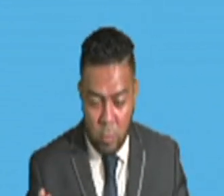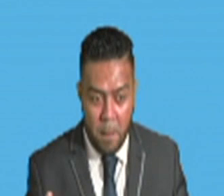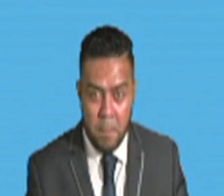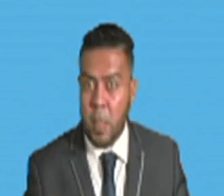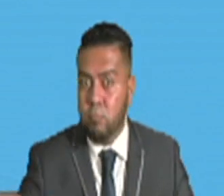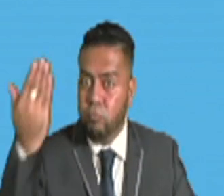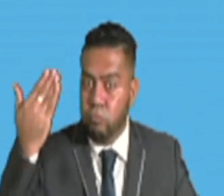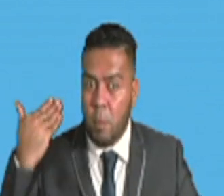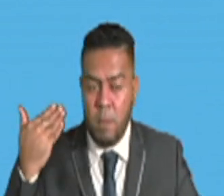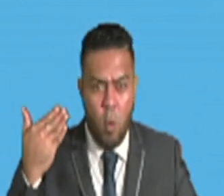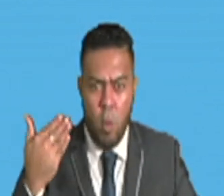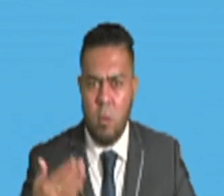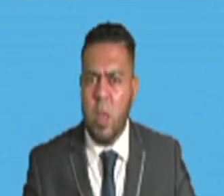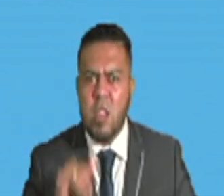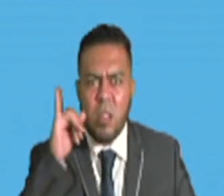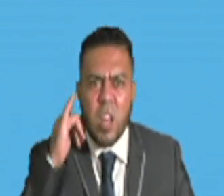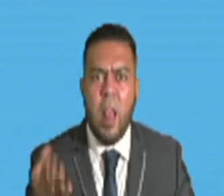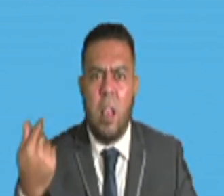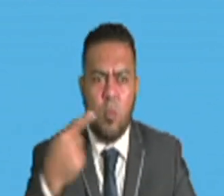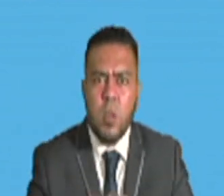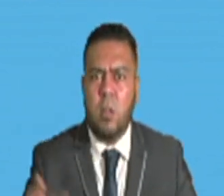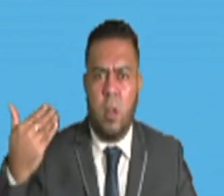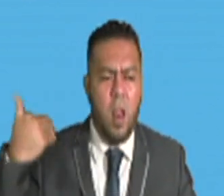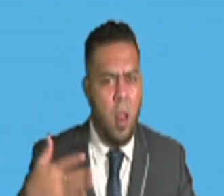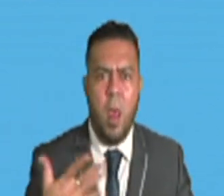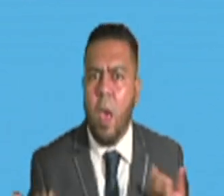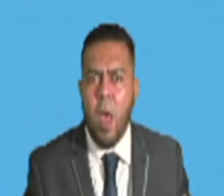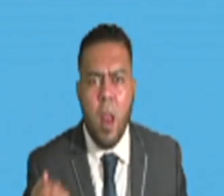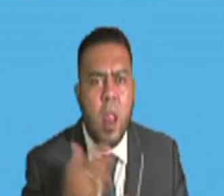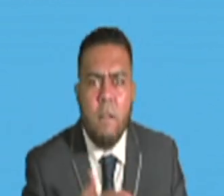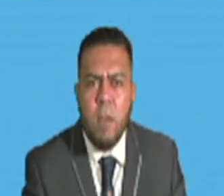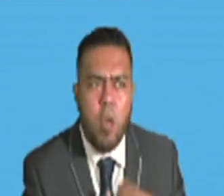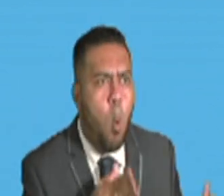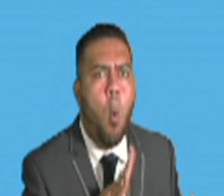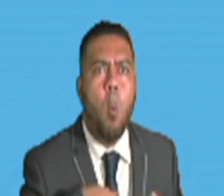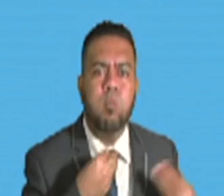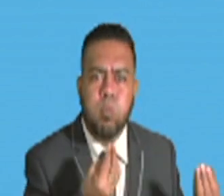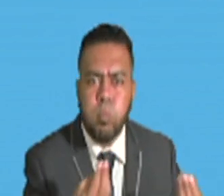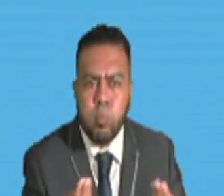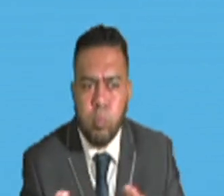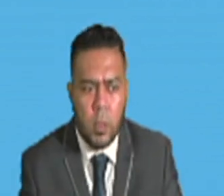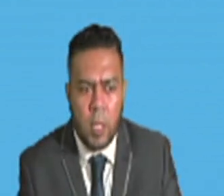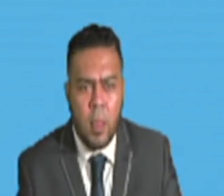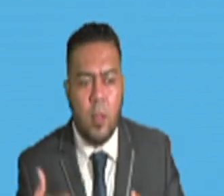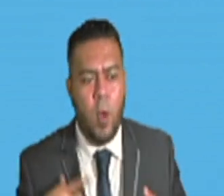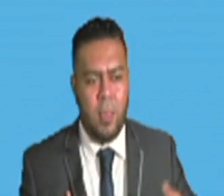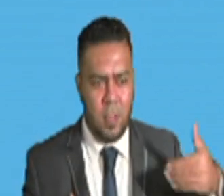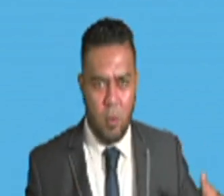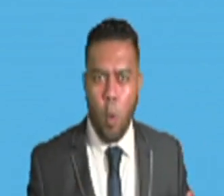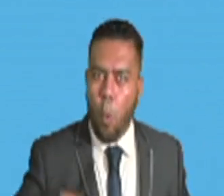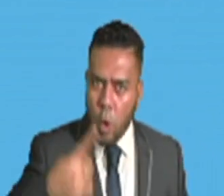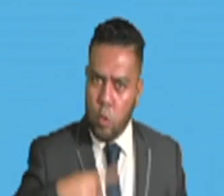but prior to tonight. Prior to tonight. And the reason why members of this side of Parliament kept